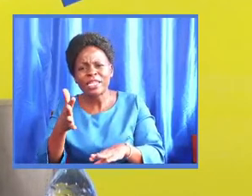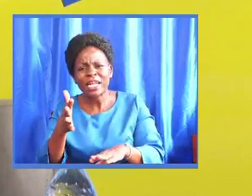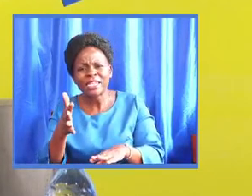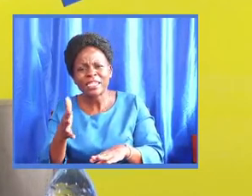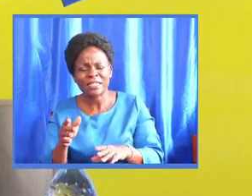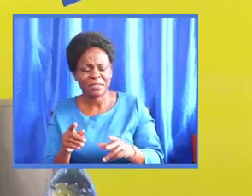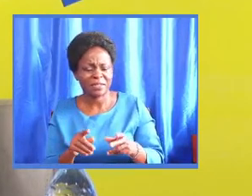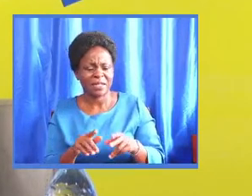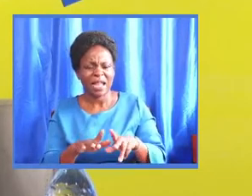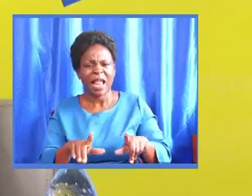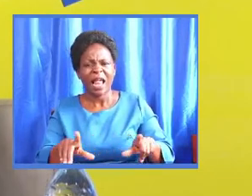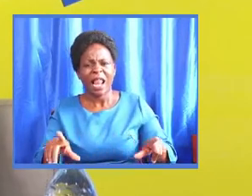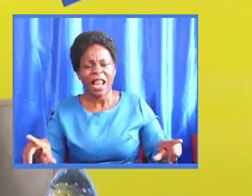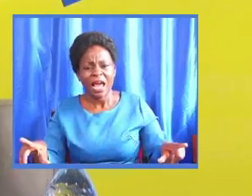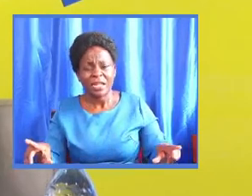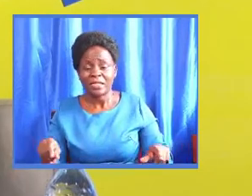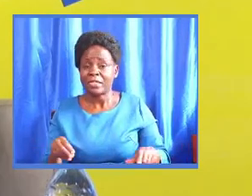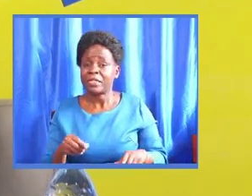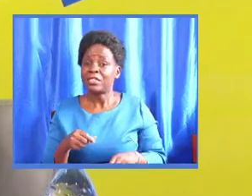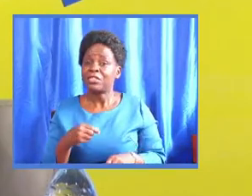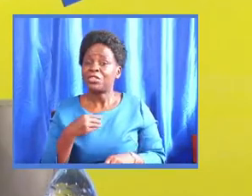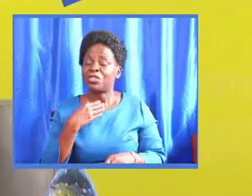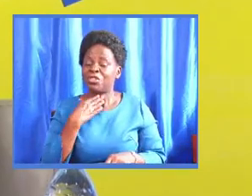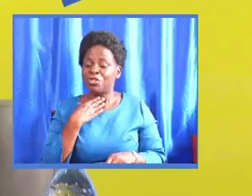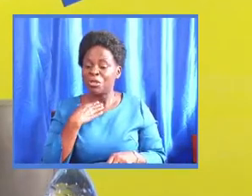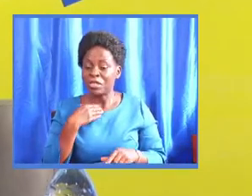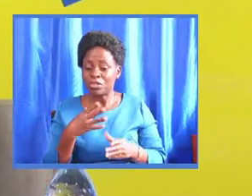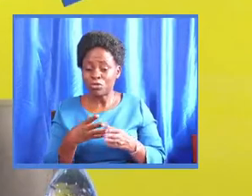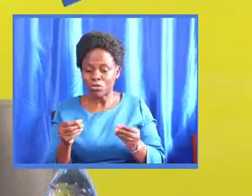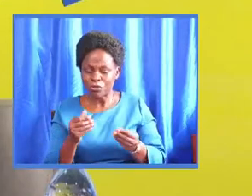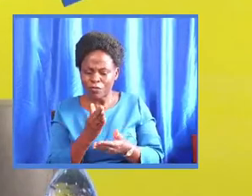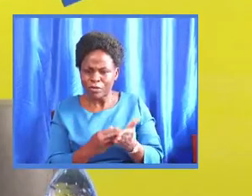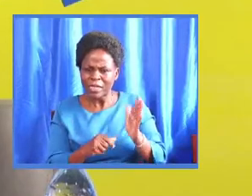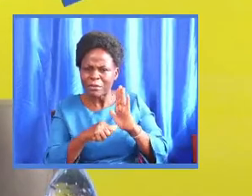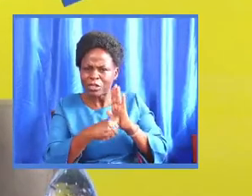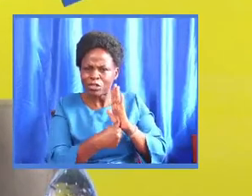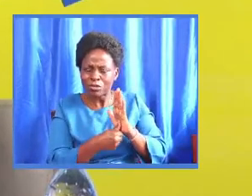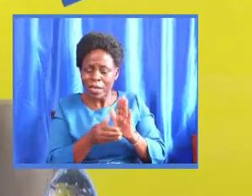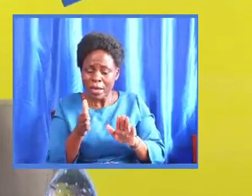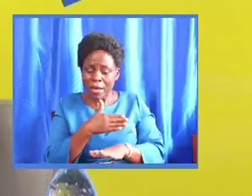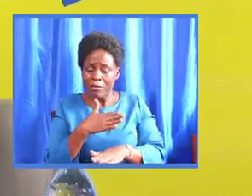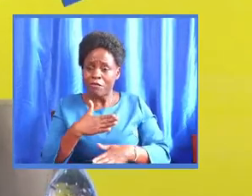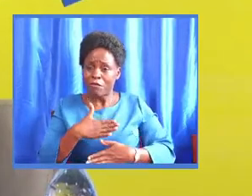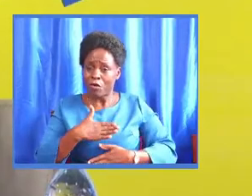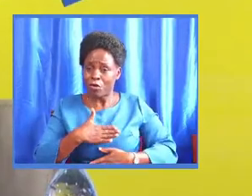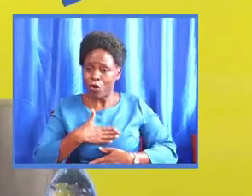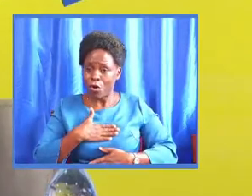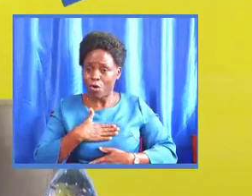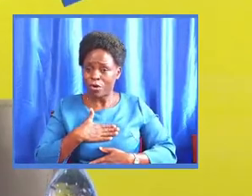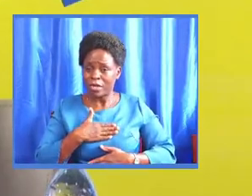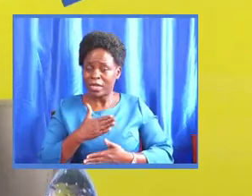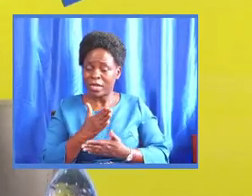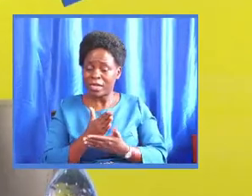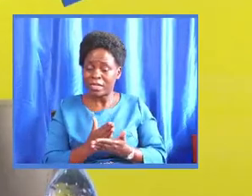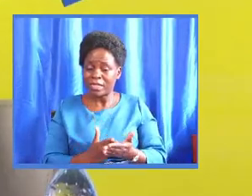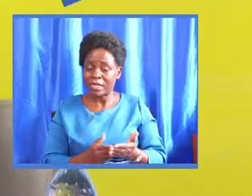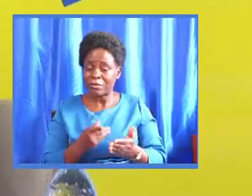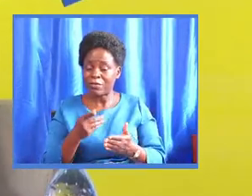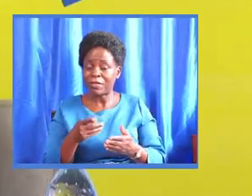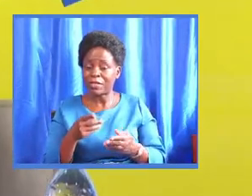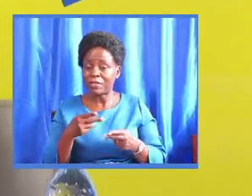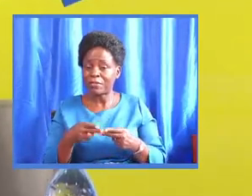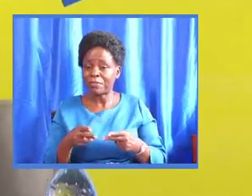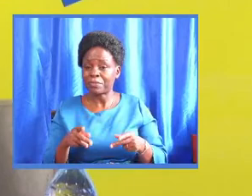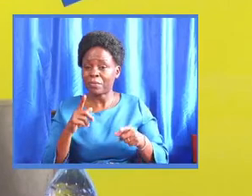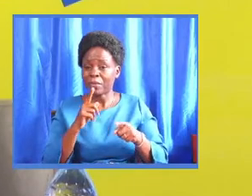do you need to fulfill certain planning requirements before you actually build on it? So it's critical, and some of these might vary with